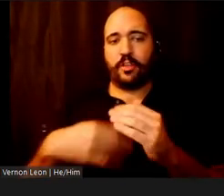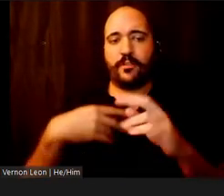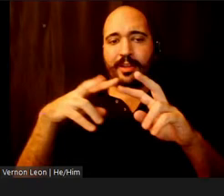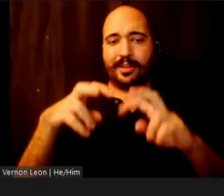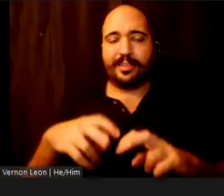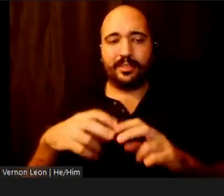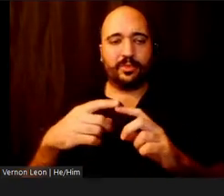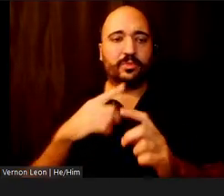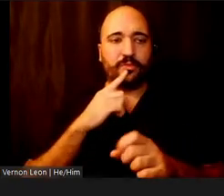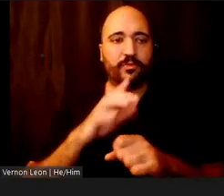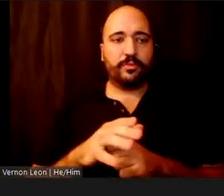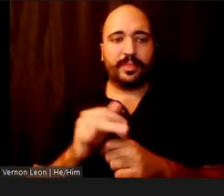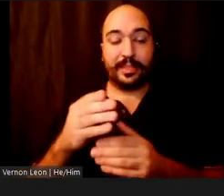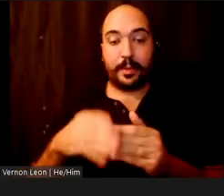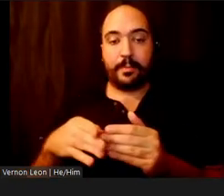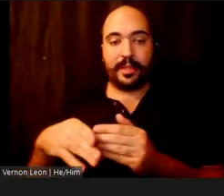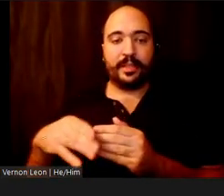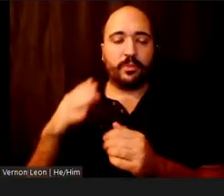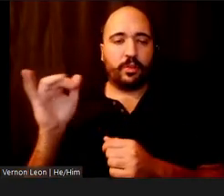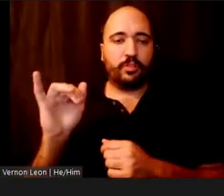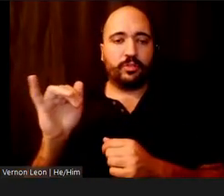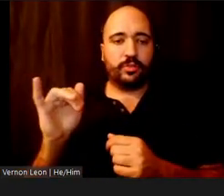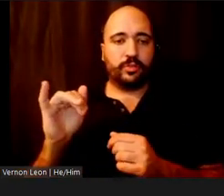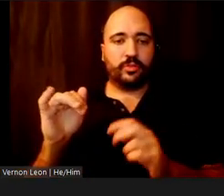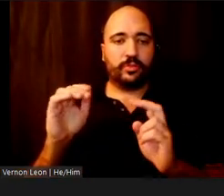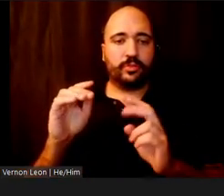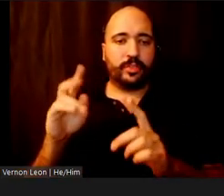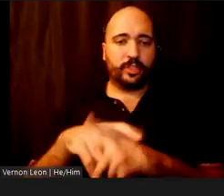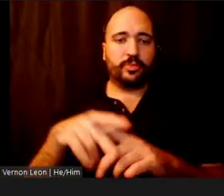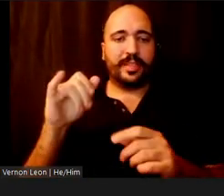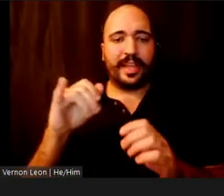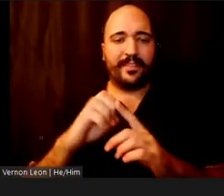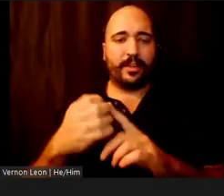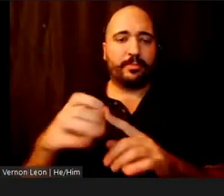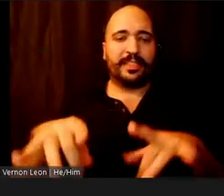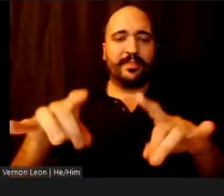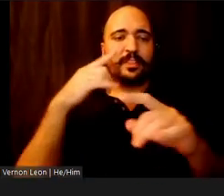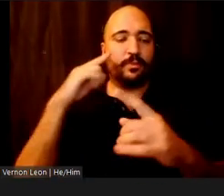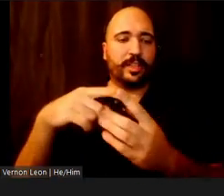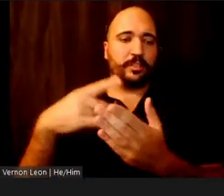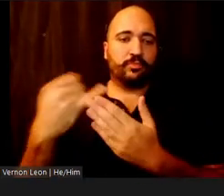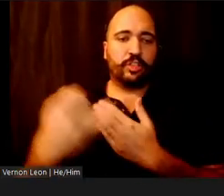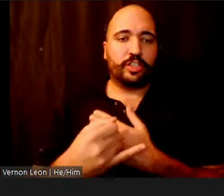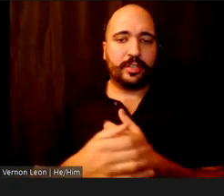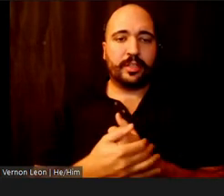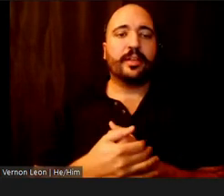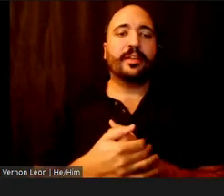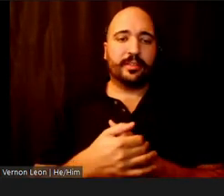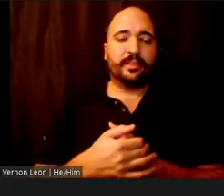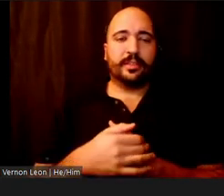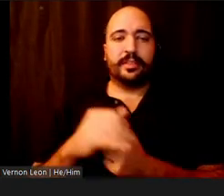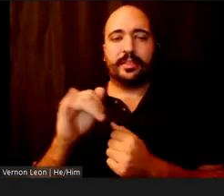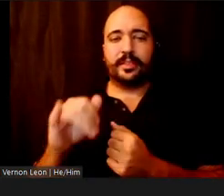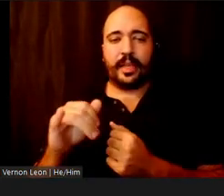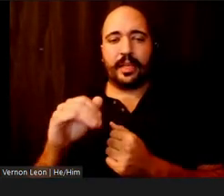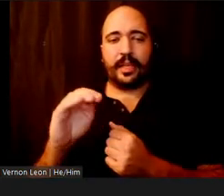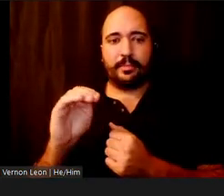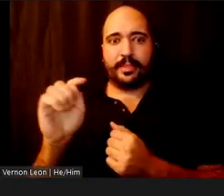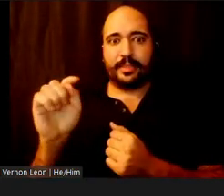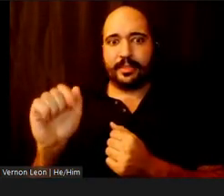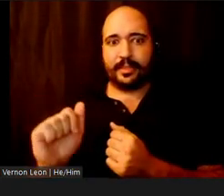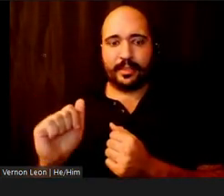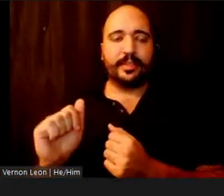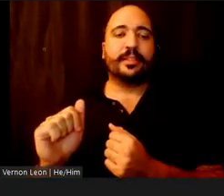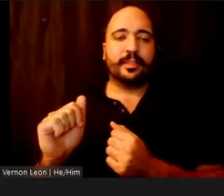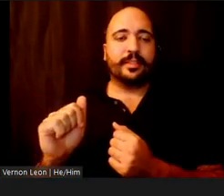confirm that they are complete, and they will also issue the environmental findings for the project. The Metropolitan Transportation Authority and its affiliate, the